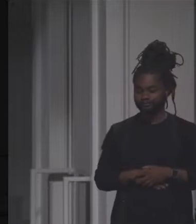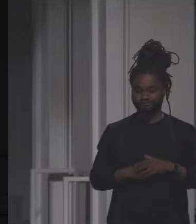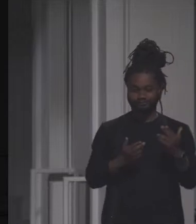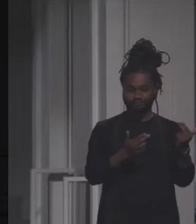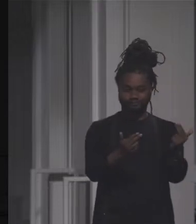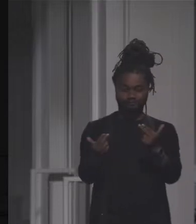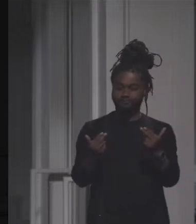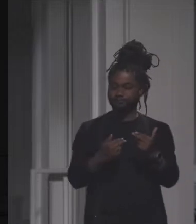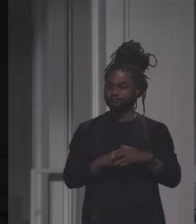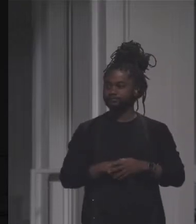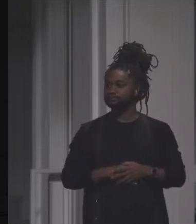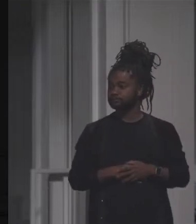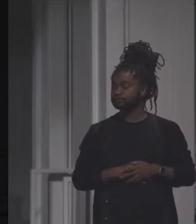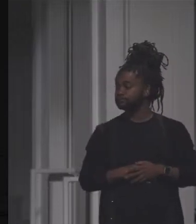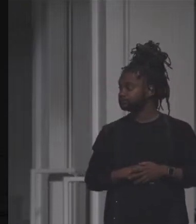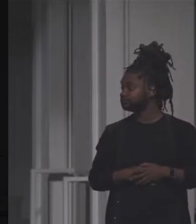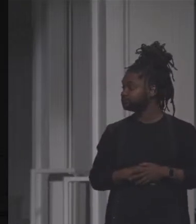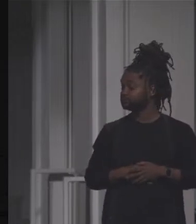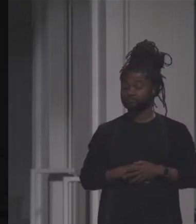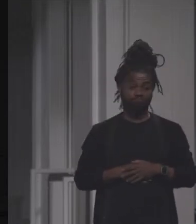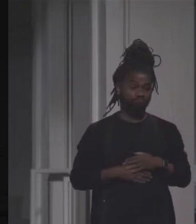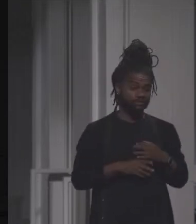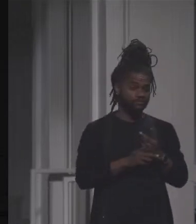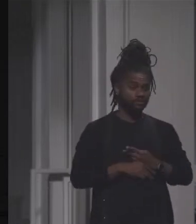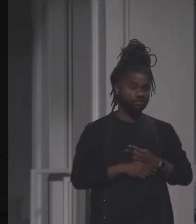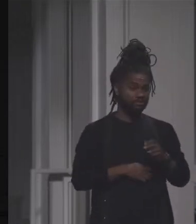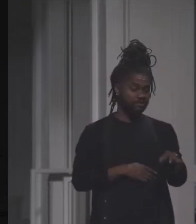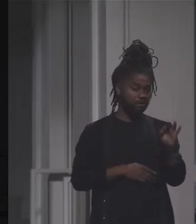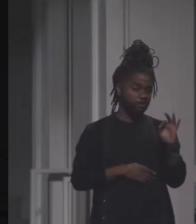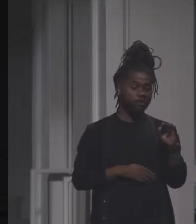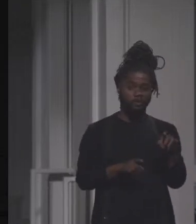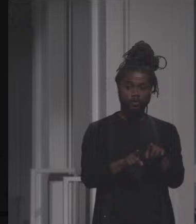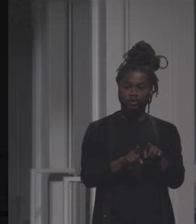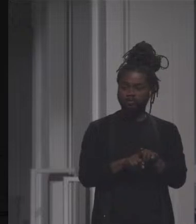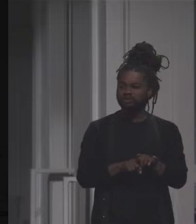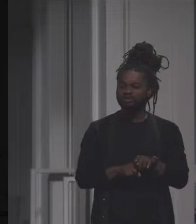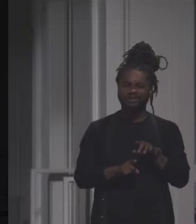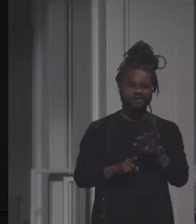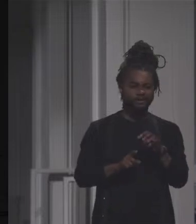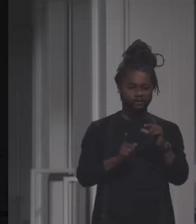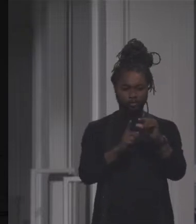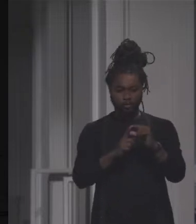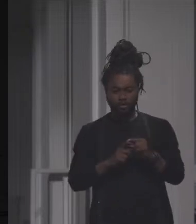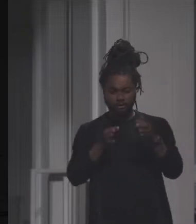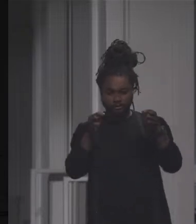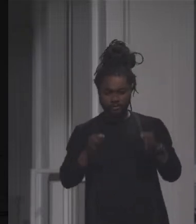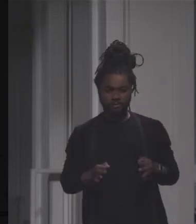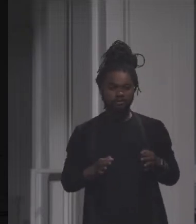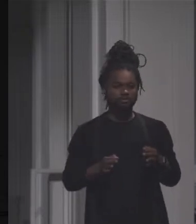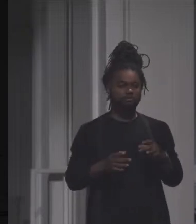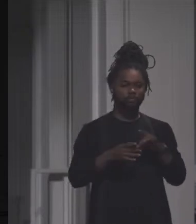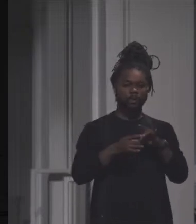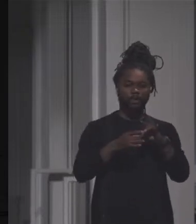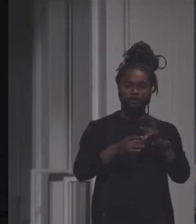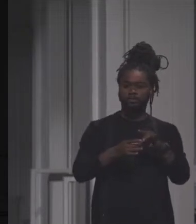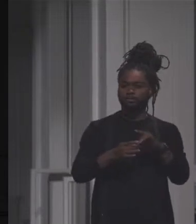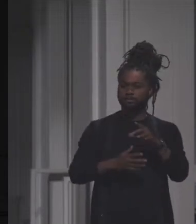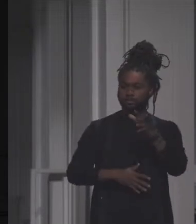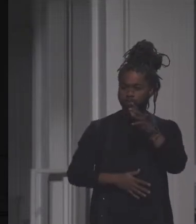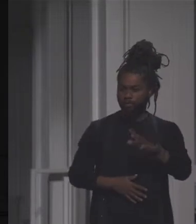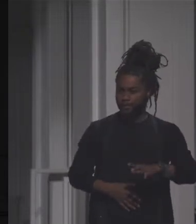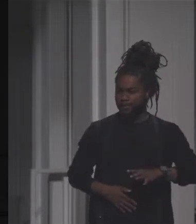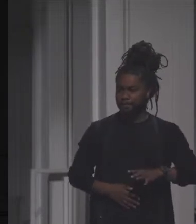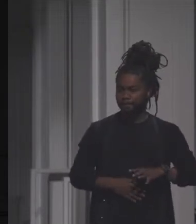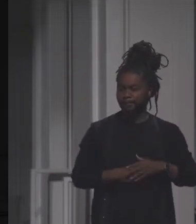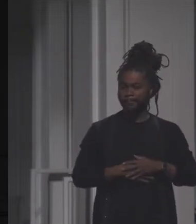And I found a clue. I found a clue in his word choice regarding women. The